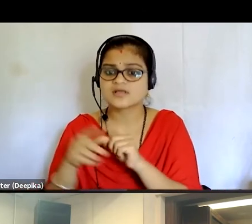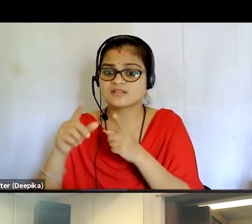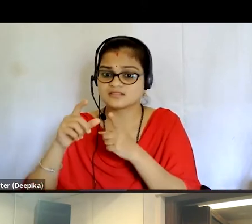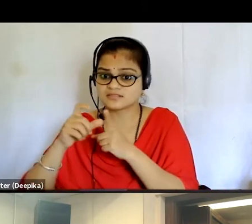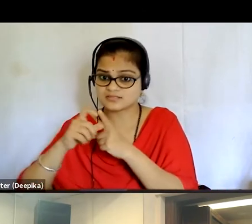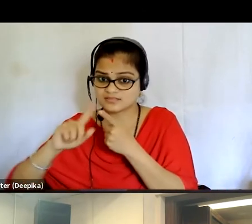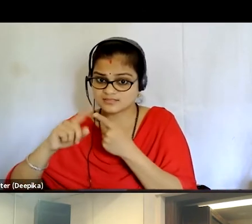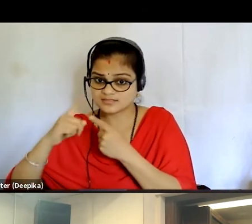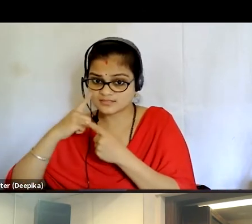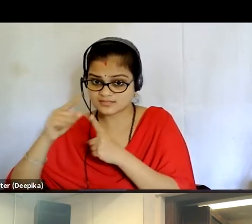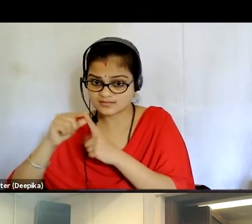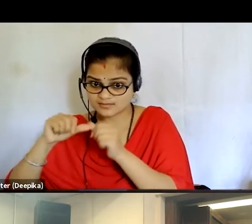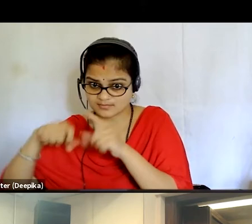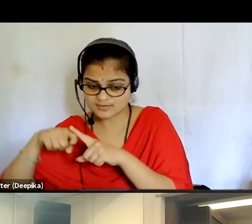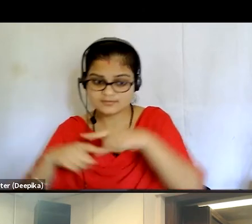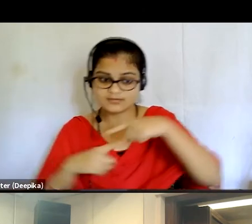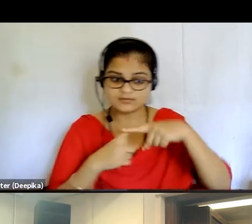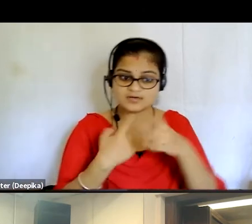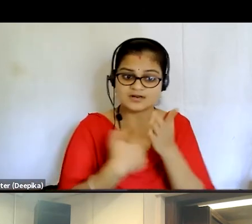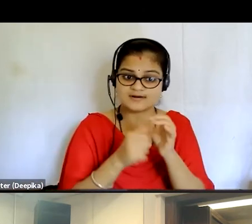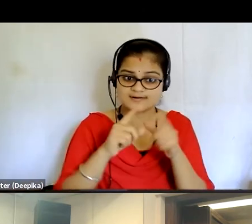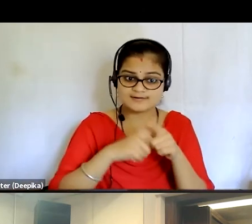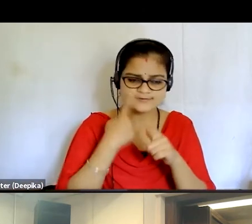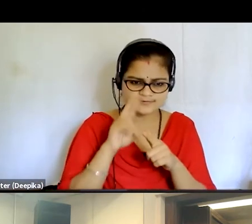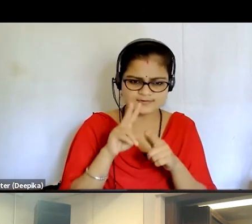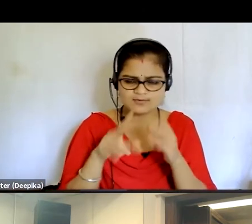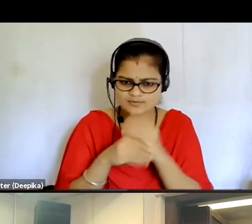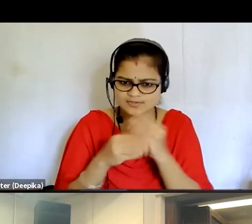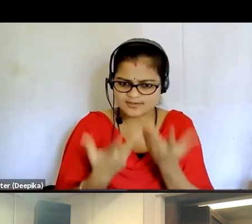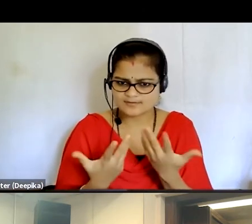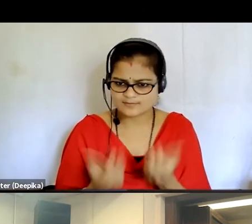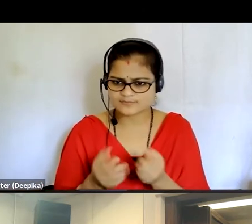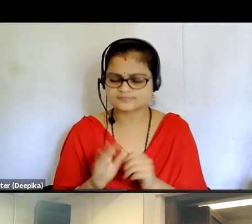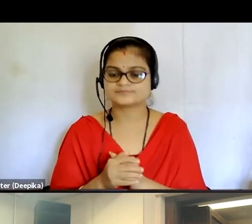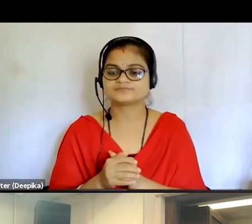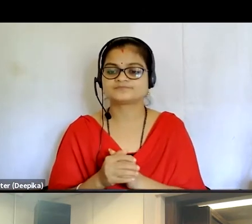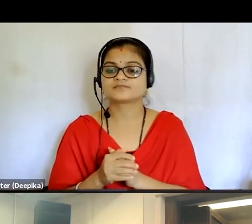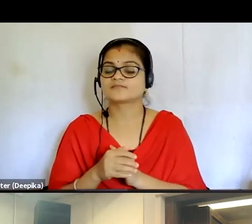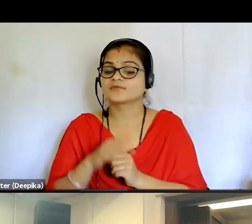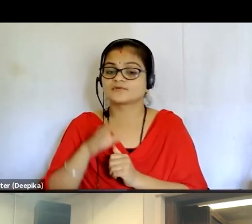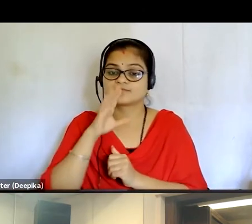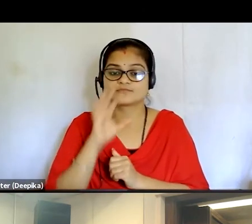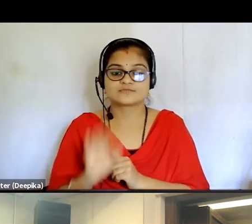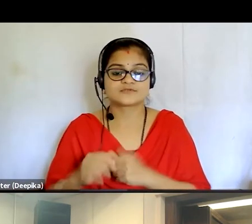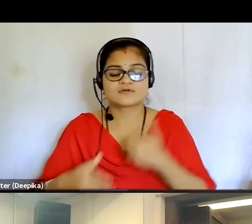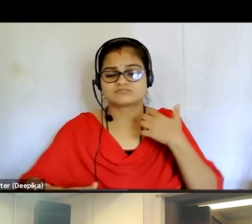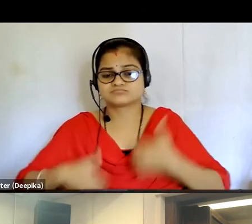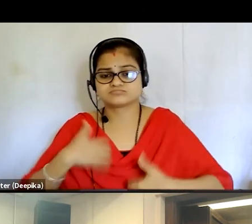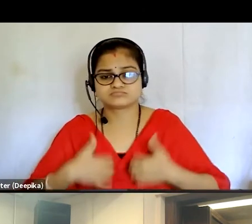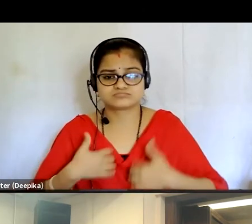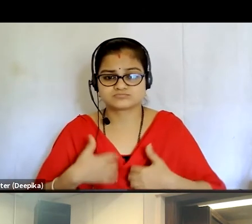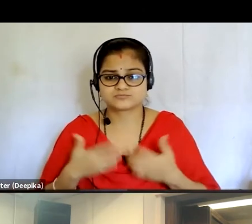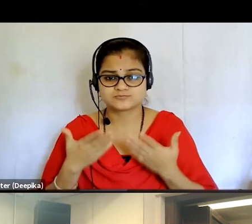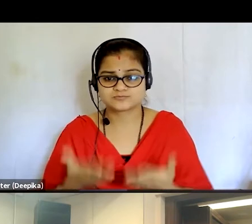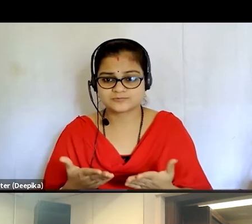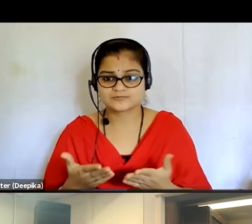to add something to that before we start the walkthrough of the works? I'll just talk. In fact, it was really, really exciting when we first